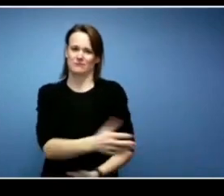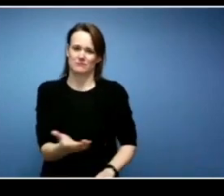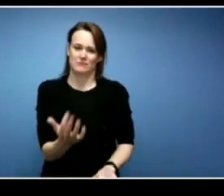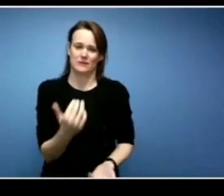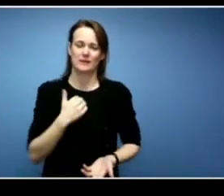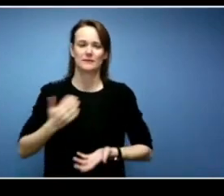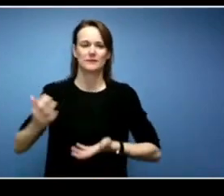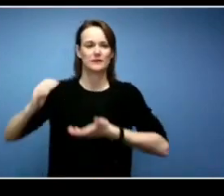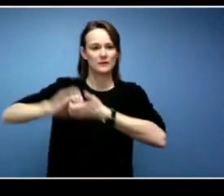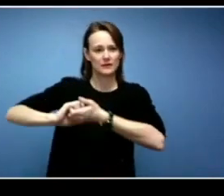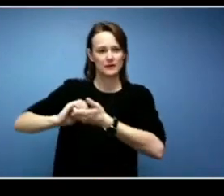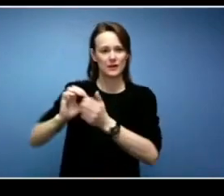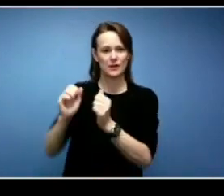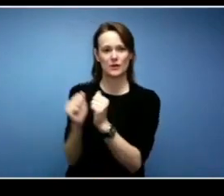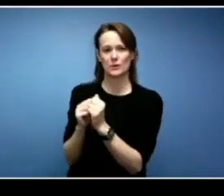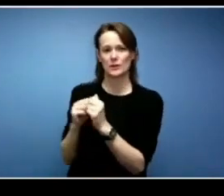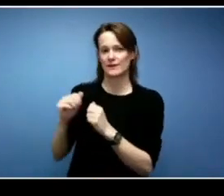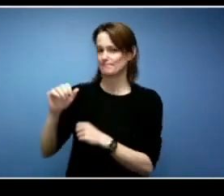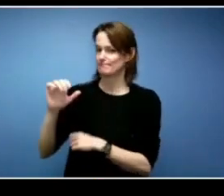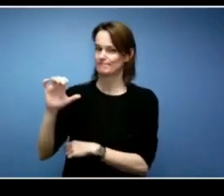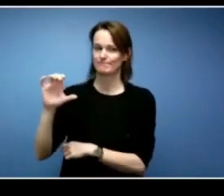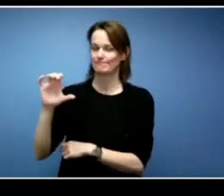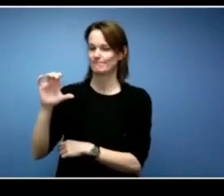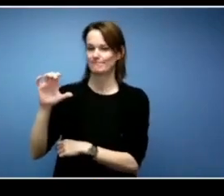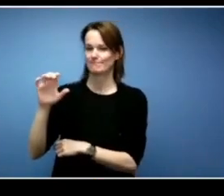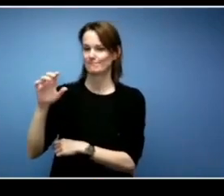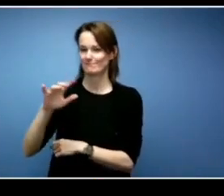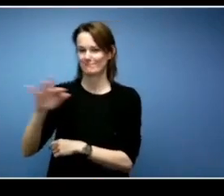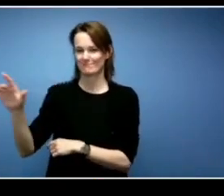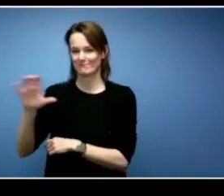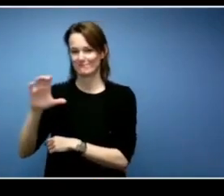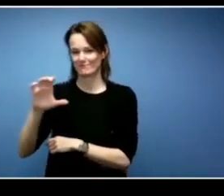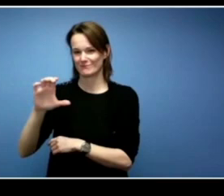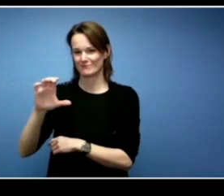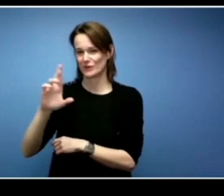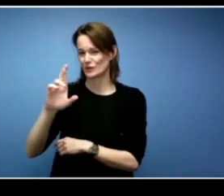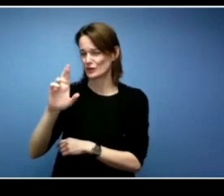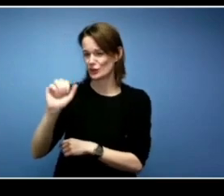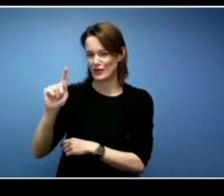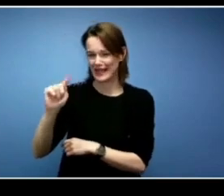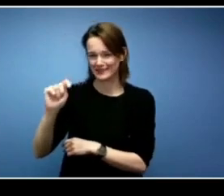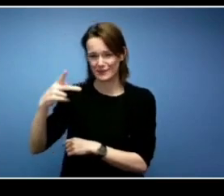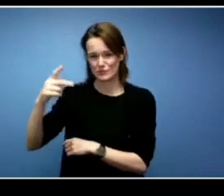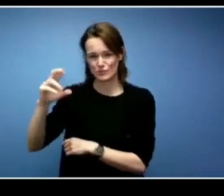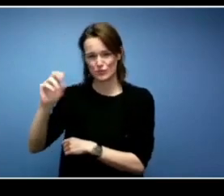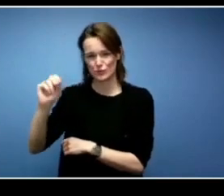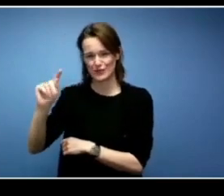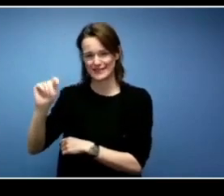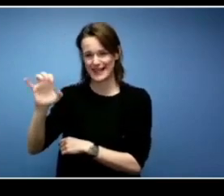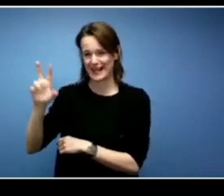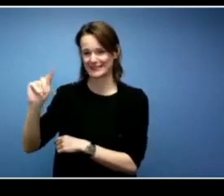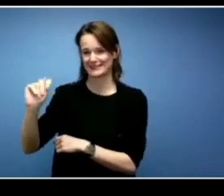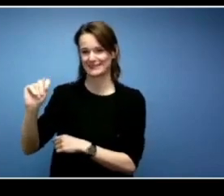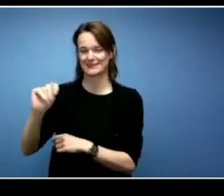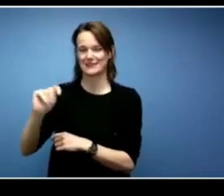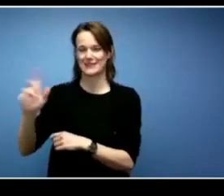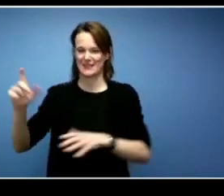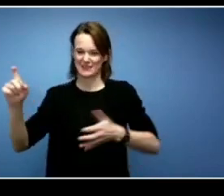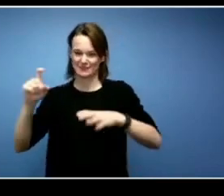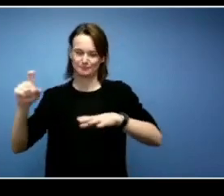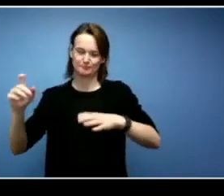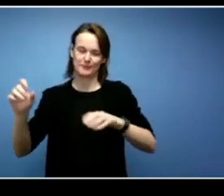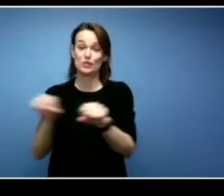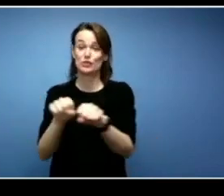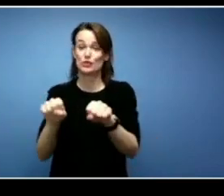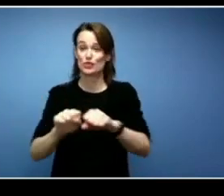just signed a major deal with Crep Protect, so I get free stuff from Crep Protect. I don't know if you guys use it on your sneakers, but just the small things in life and just growing